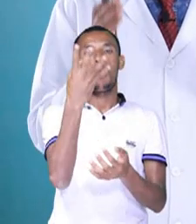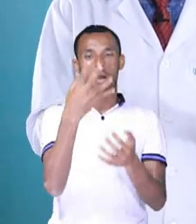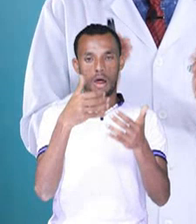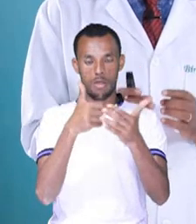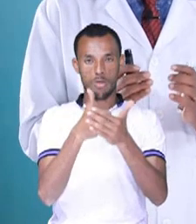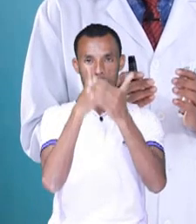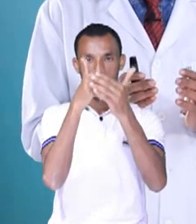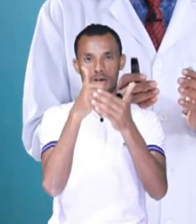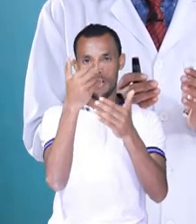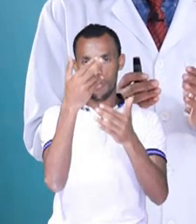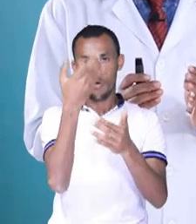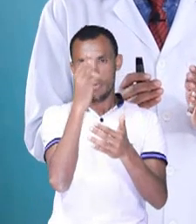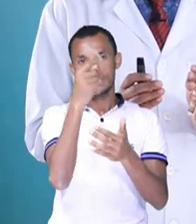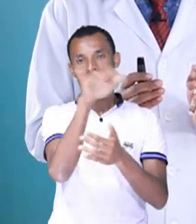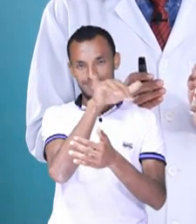same atom.